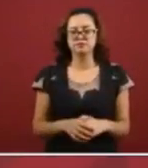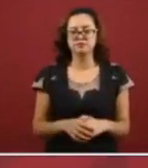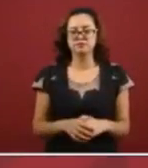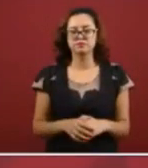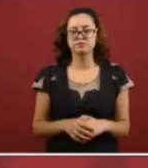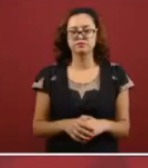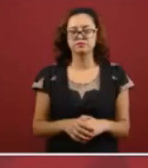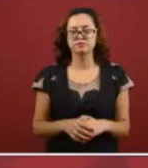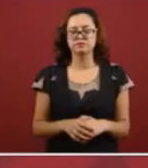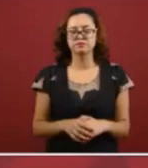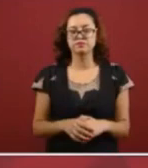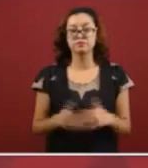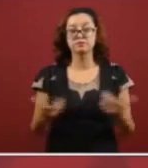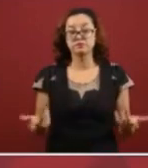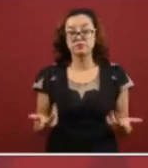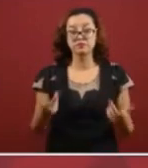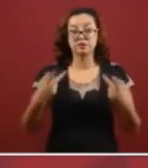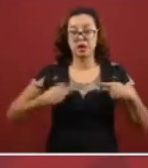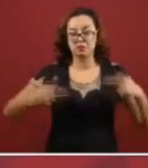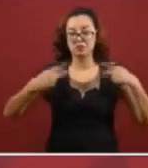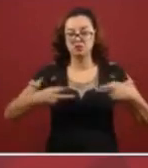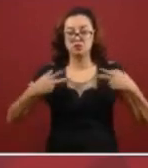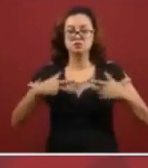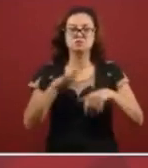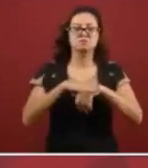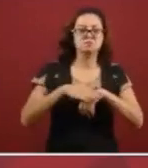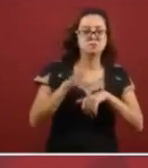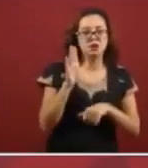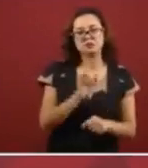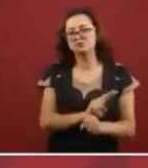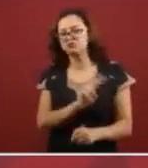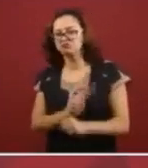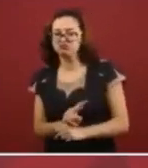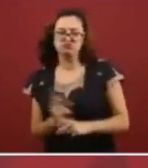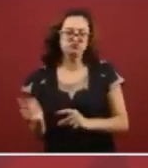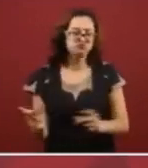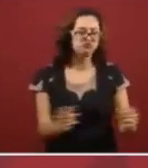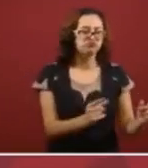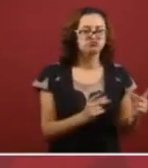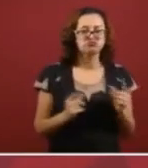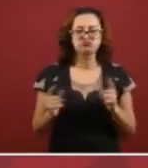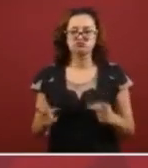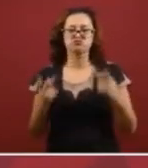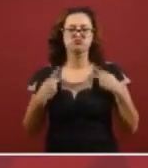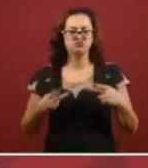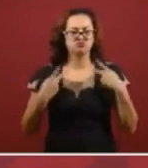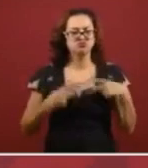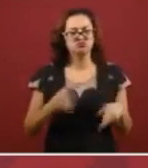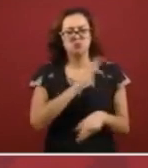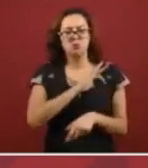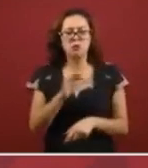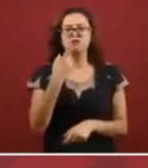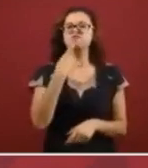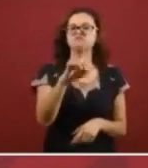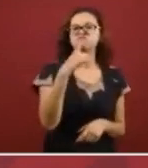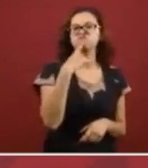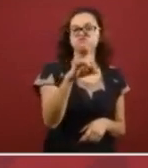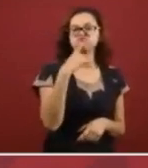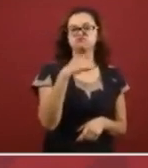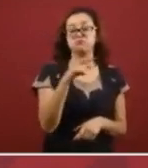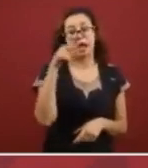este, vigilancia ciudadana, where there's more vigilance by the citizens, tiene más posibilidades de quejarse, where there's